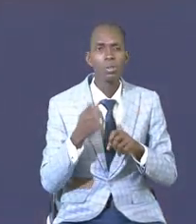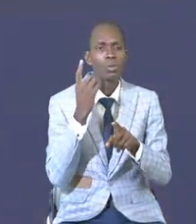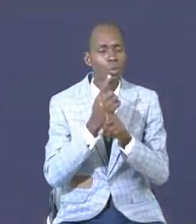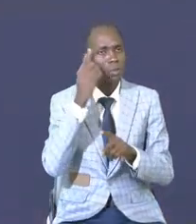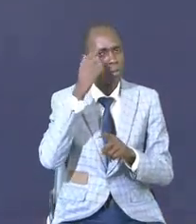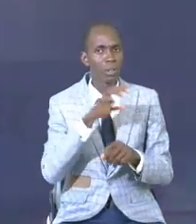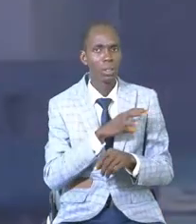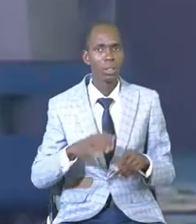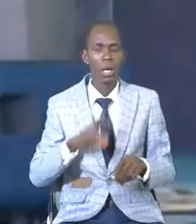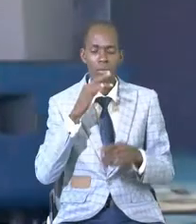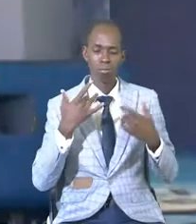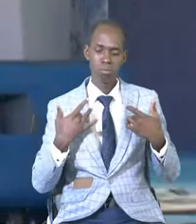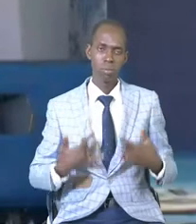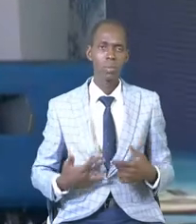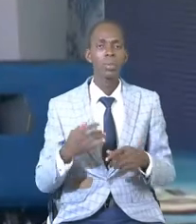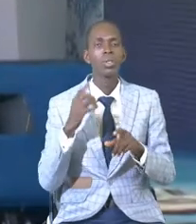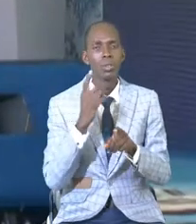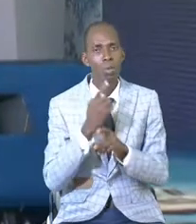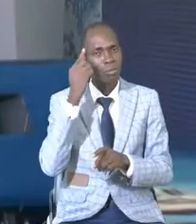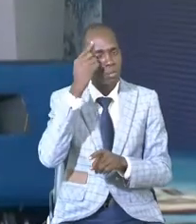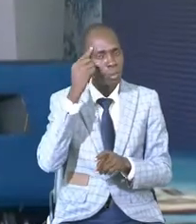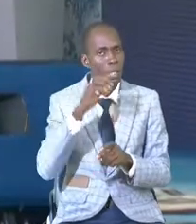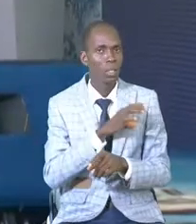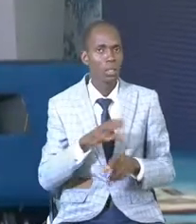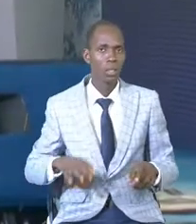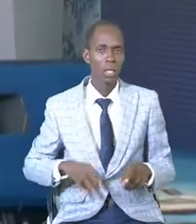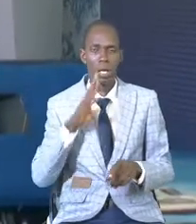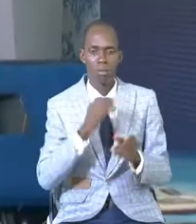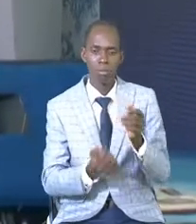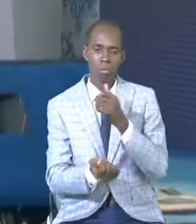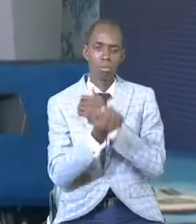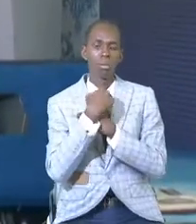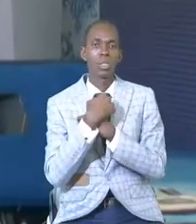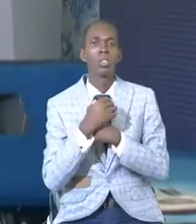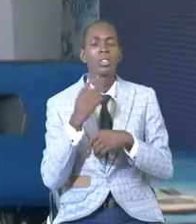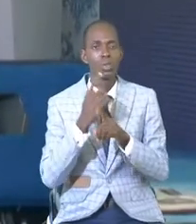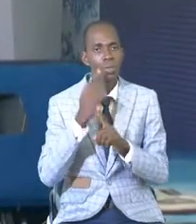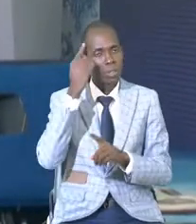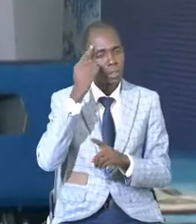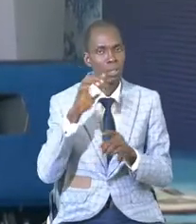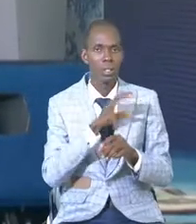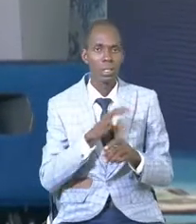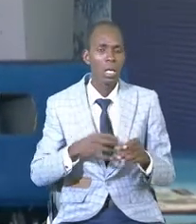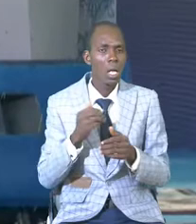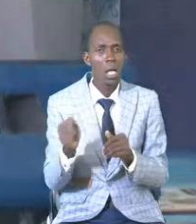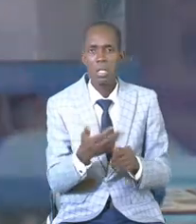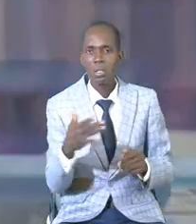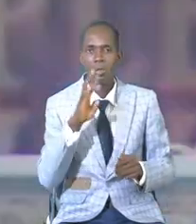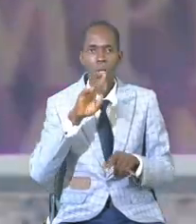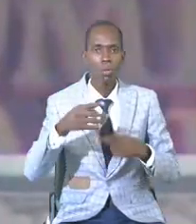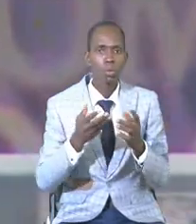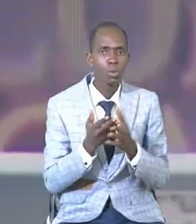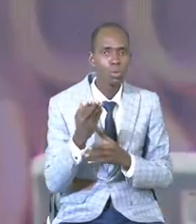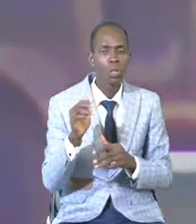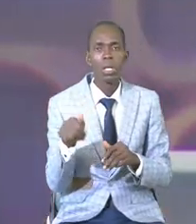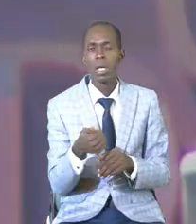Consider Christ. Are you defeated? Consider Christ. Anything in your life, anything you are going through, any path and any pathway,